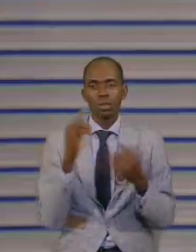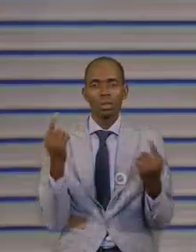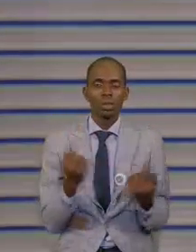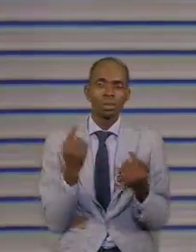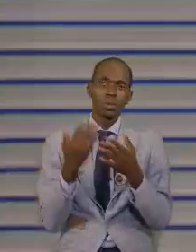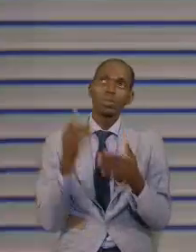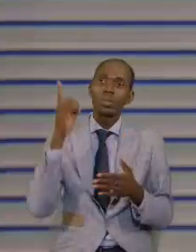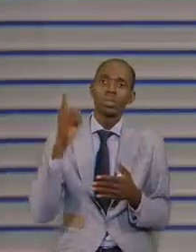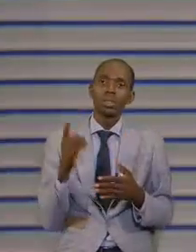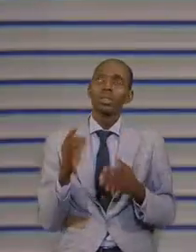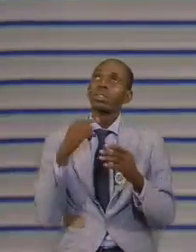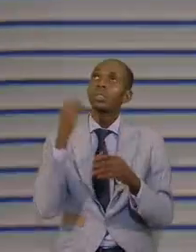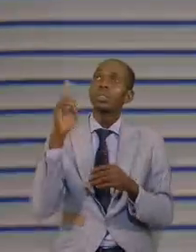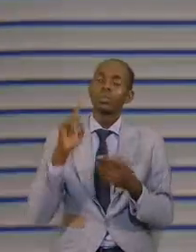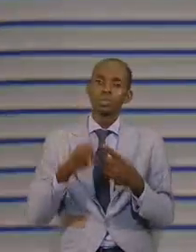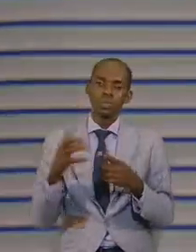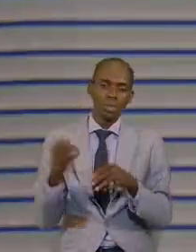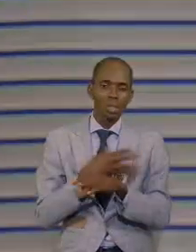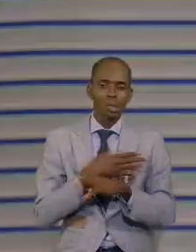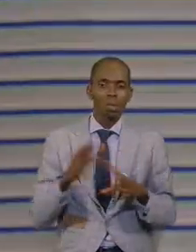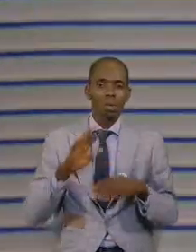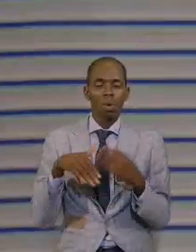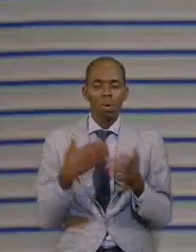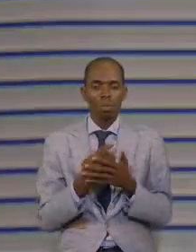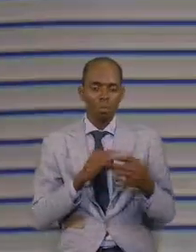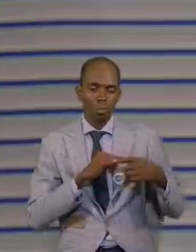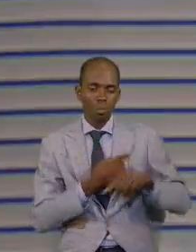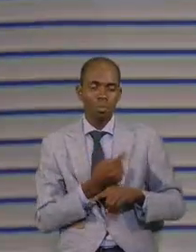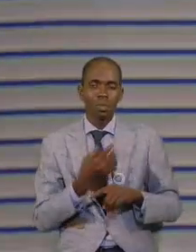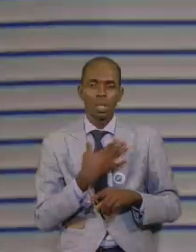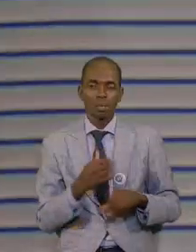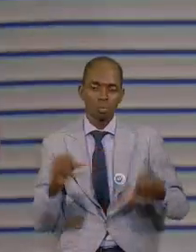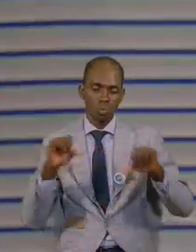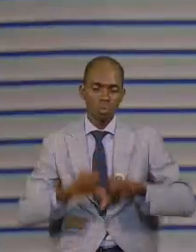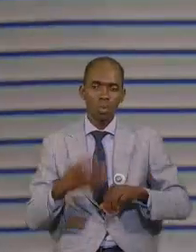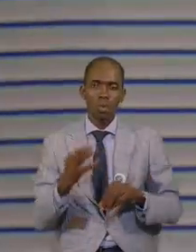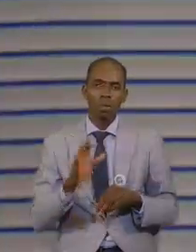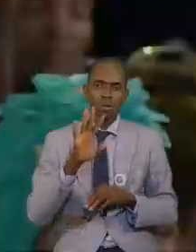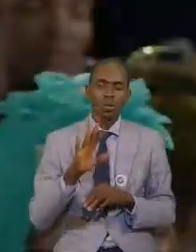Take away the guilt and the condemnation of my sin.